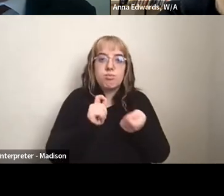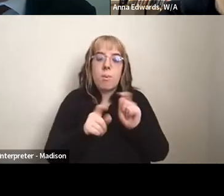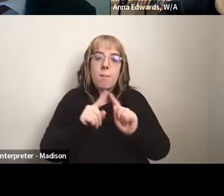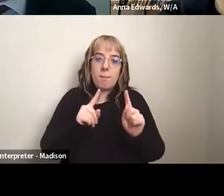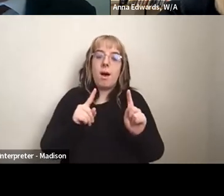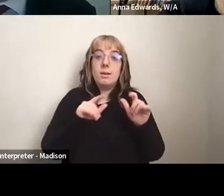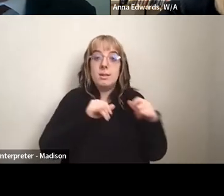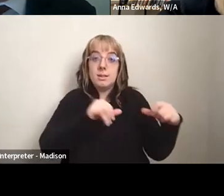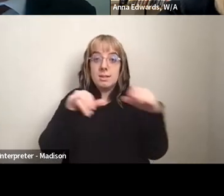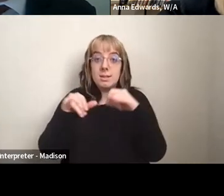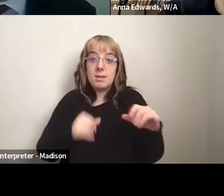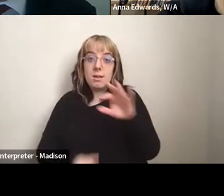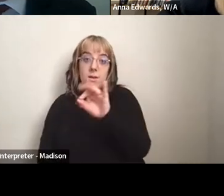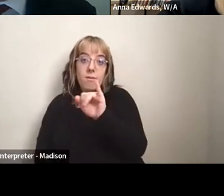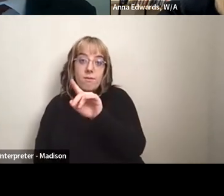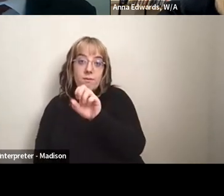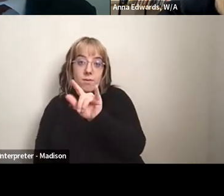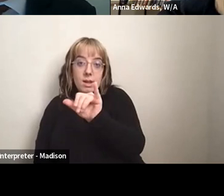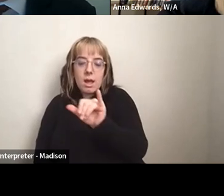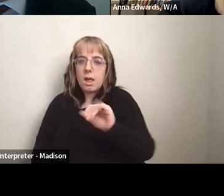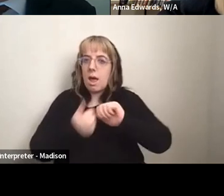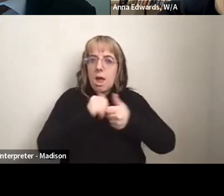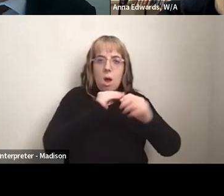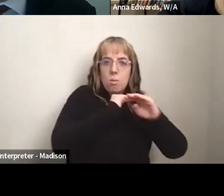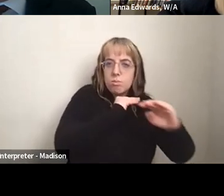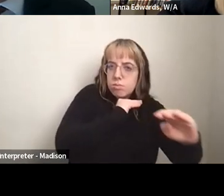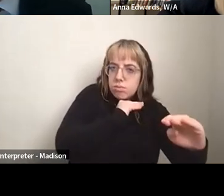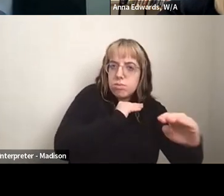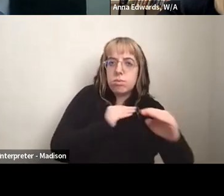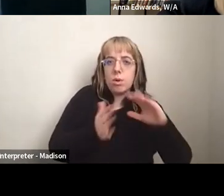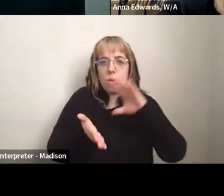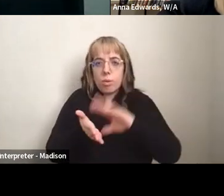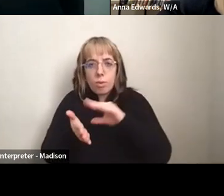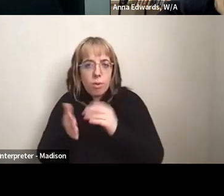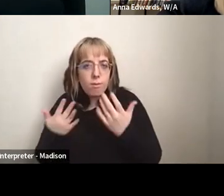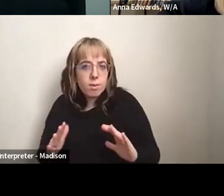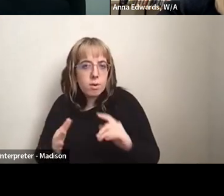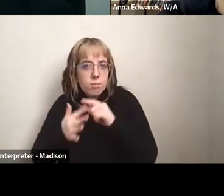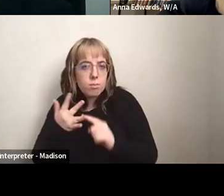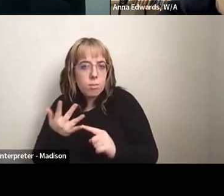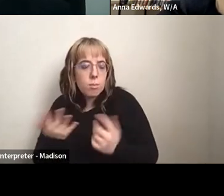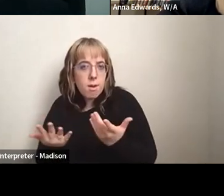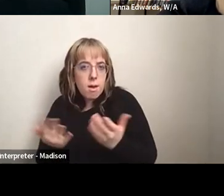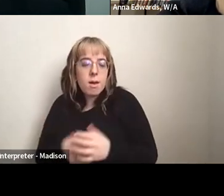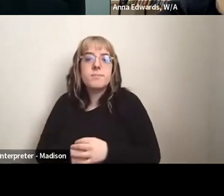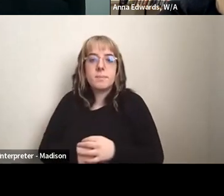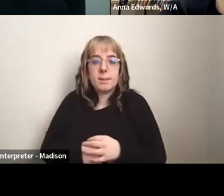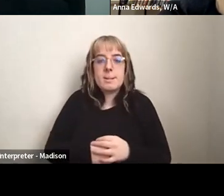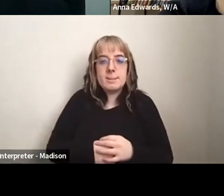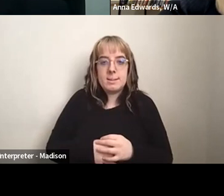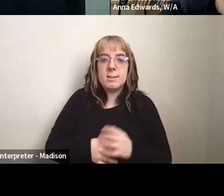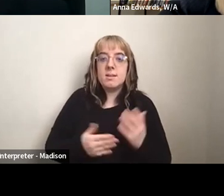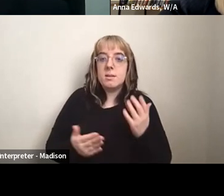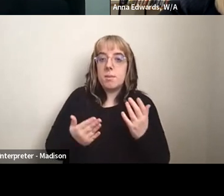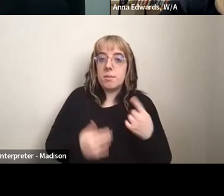to fidelity. And then how are we going to sustain this? What have we learned? And then, so where maybe we